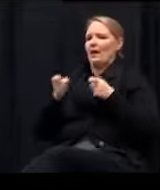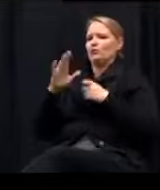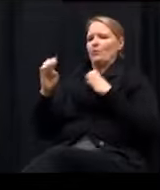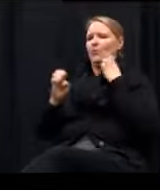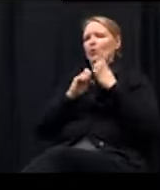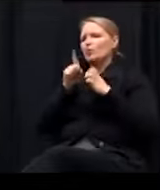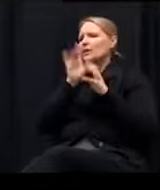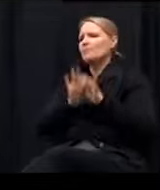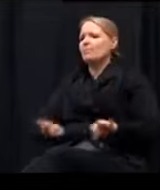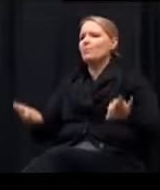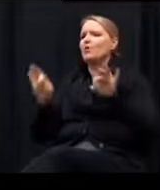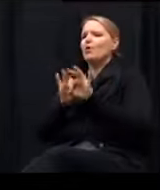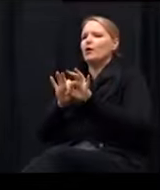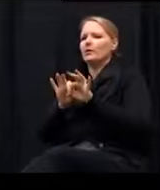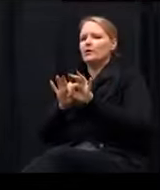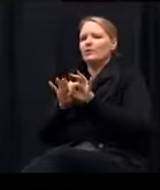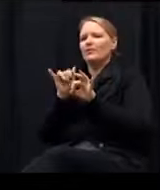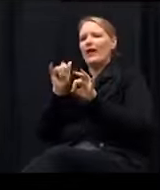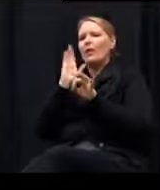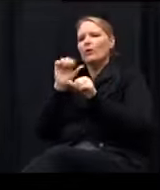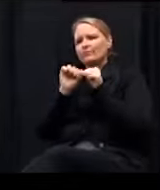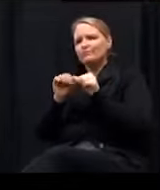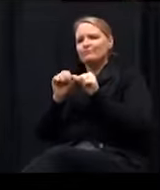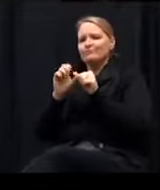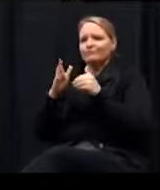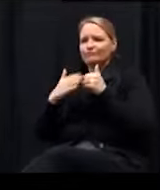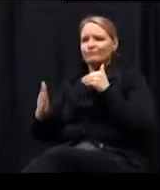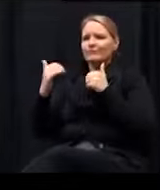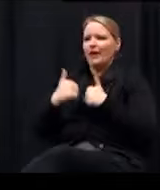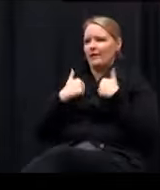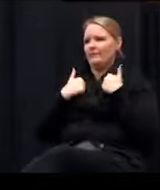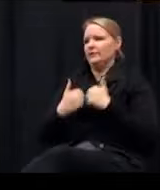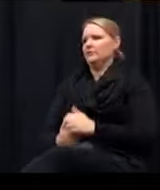thing that is a lifelong thing.